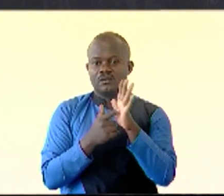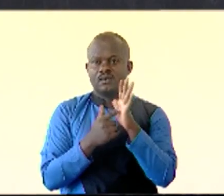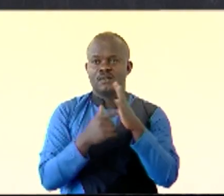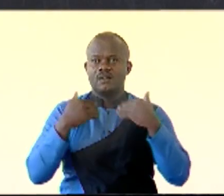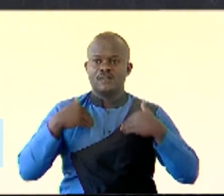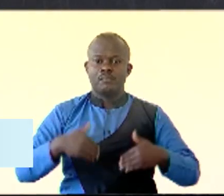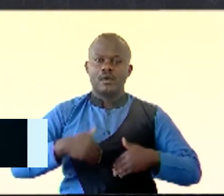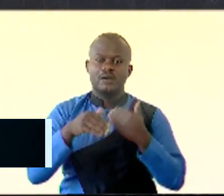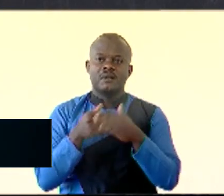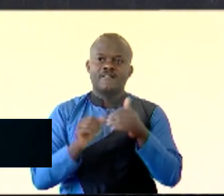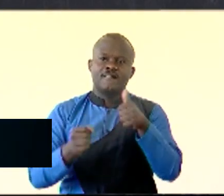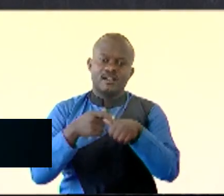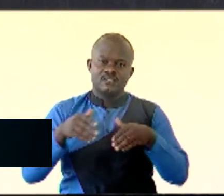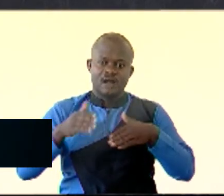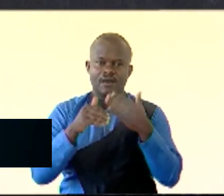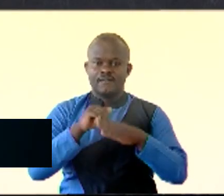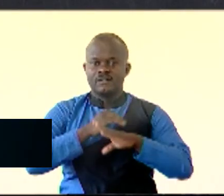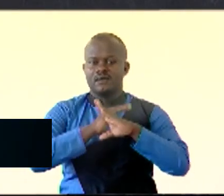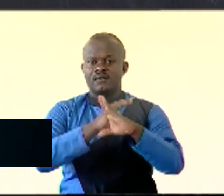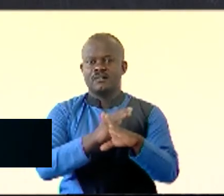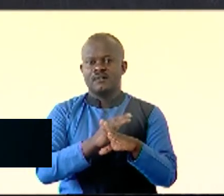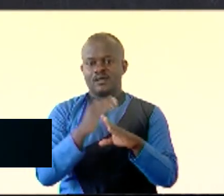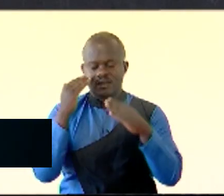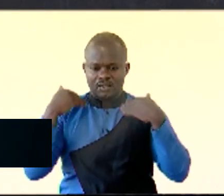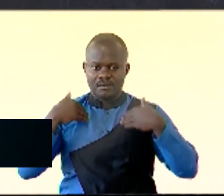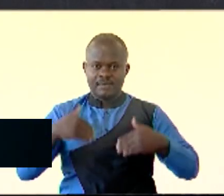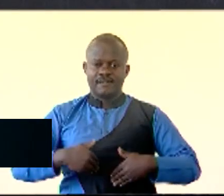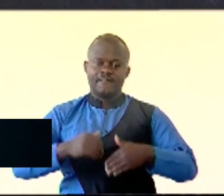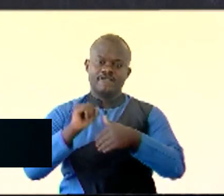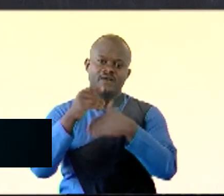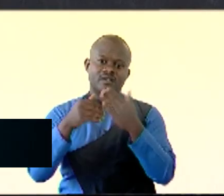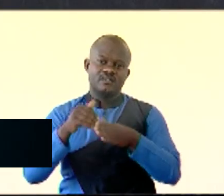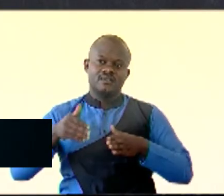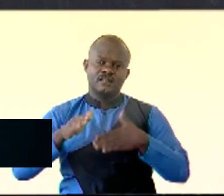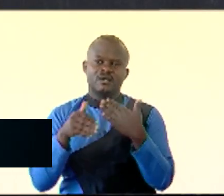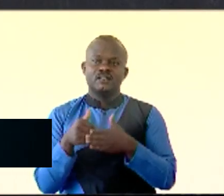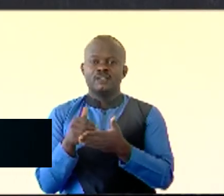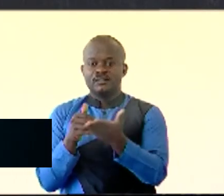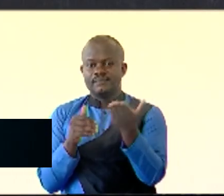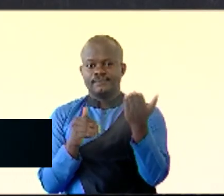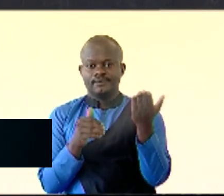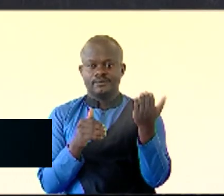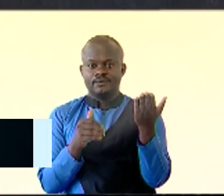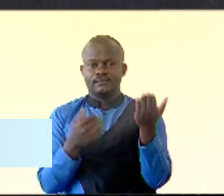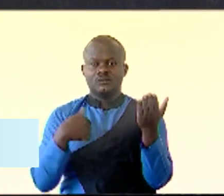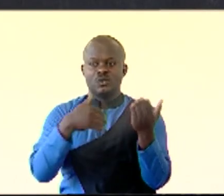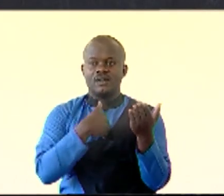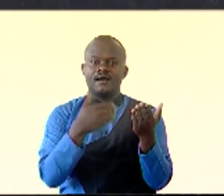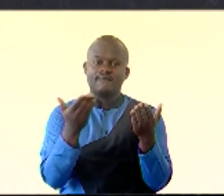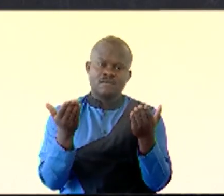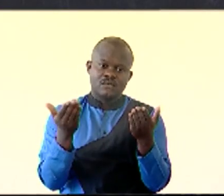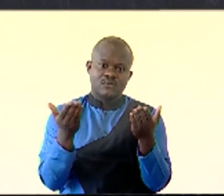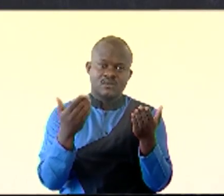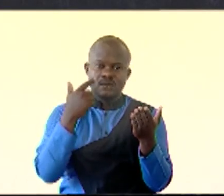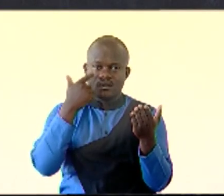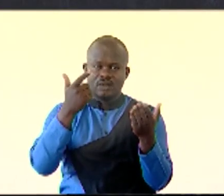body, first line of defense. The body's first line of defense mechanism. We have all these